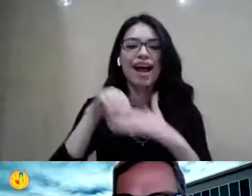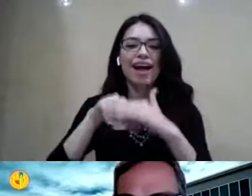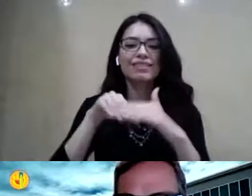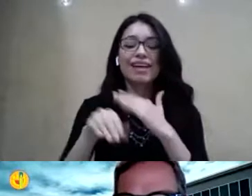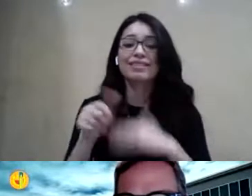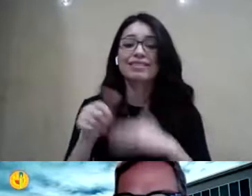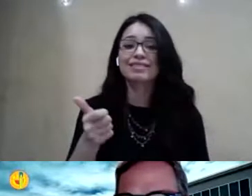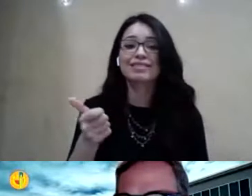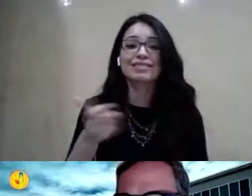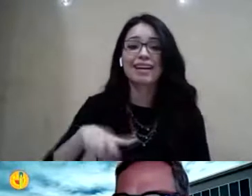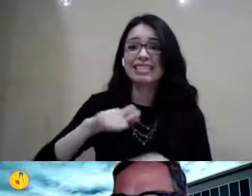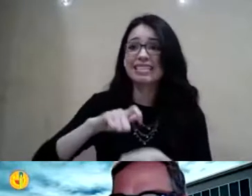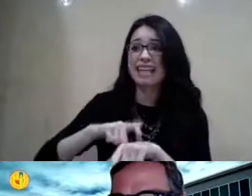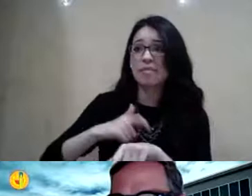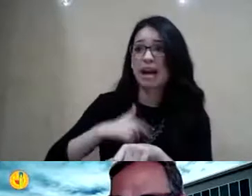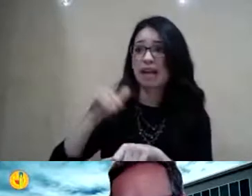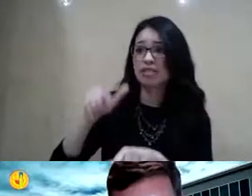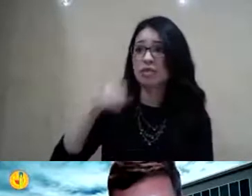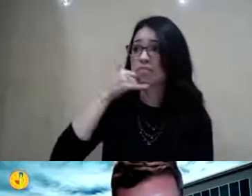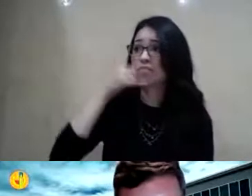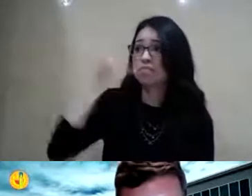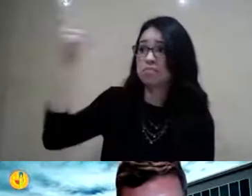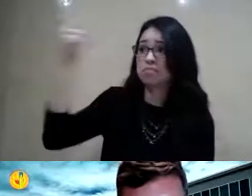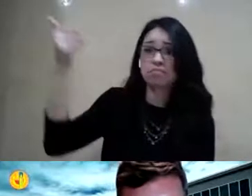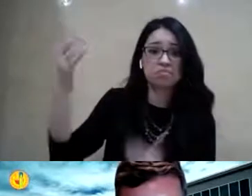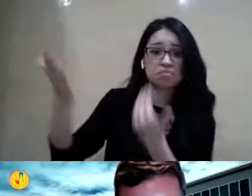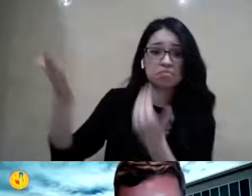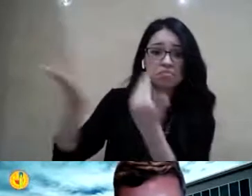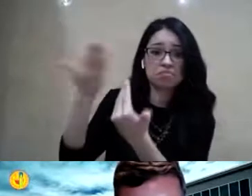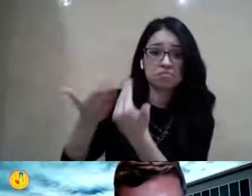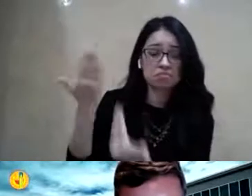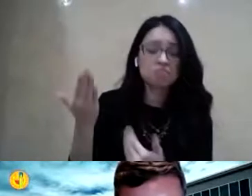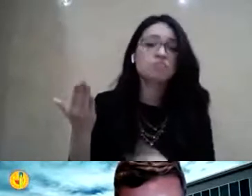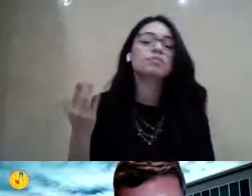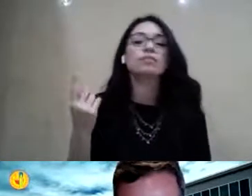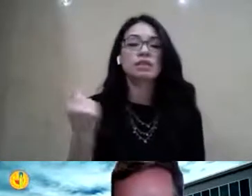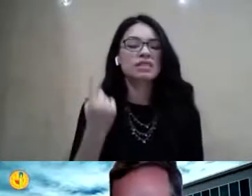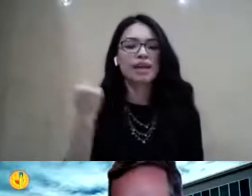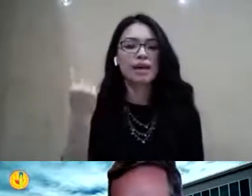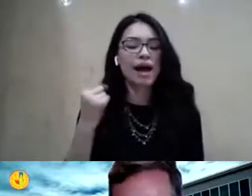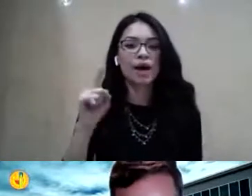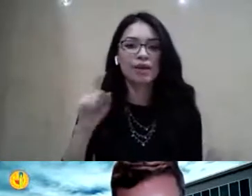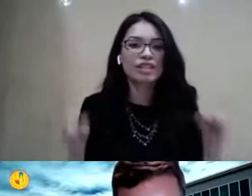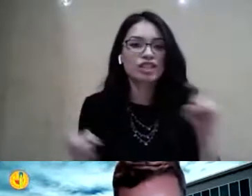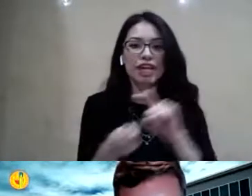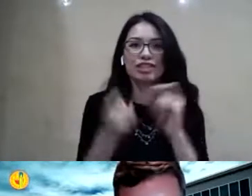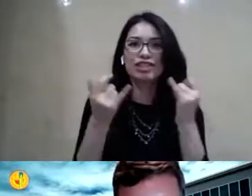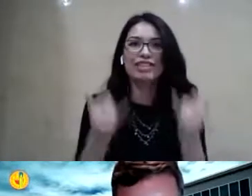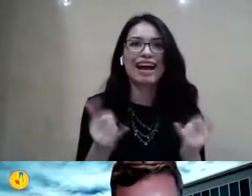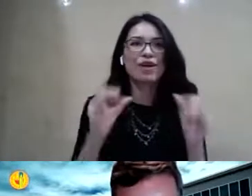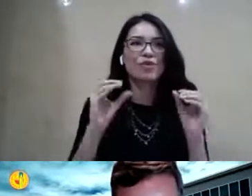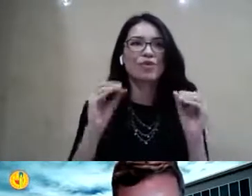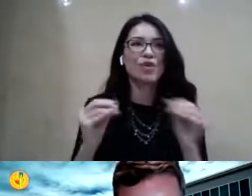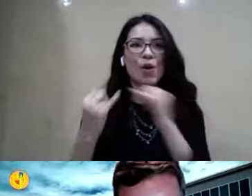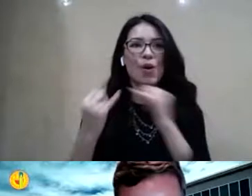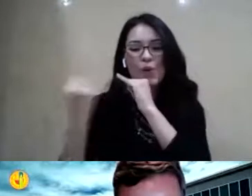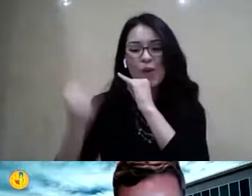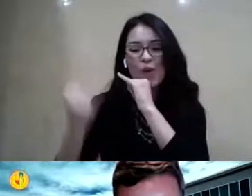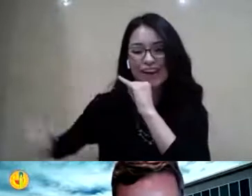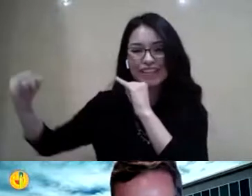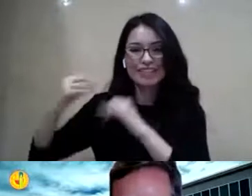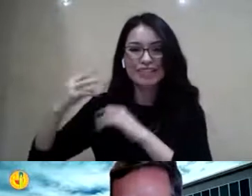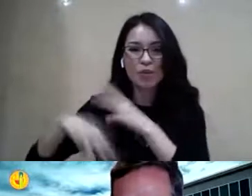had a phone. There were no haves and have-nots. Somehow we went to this wireless world, high-speed internet world,